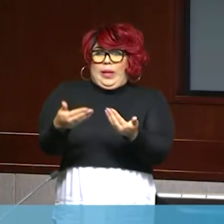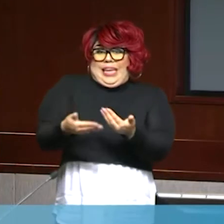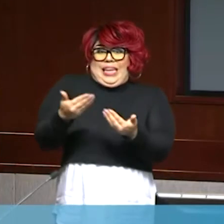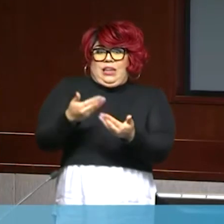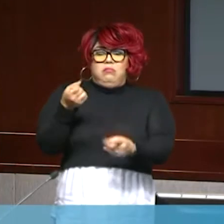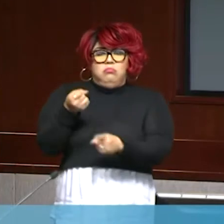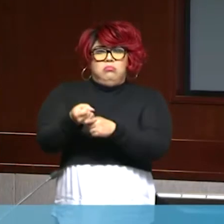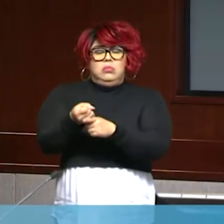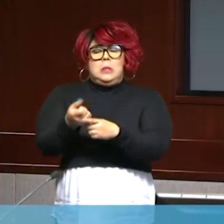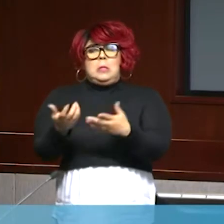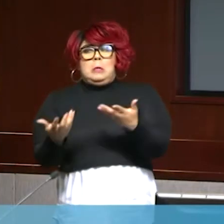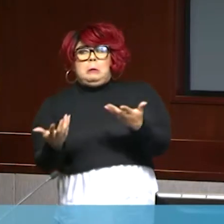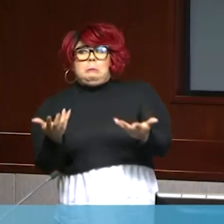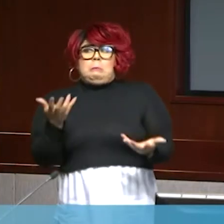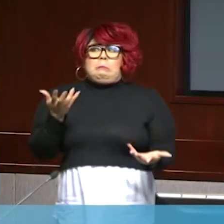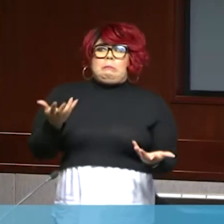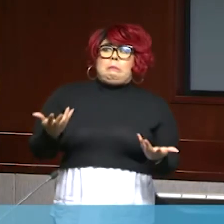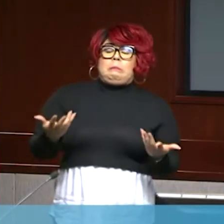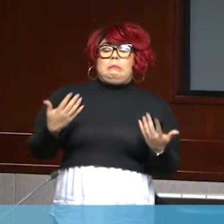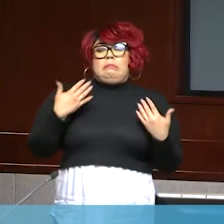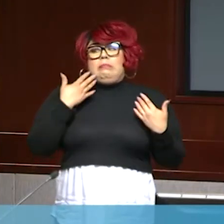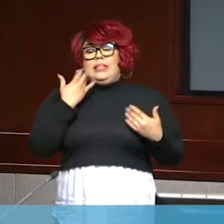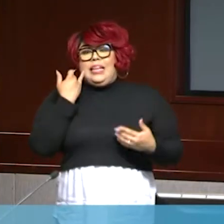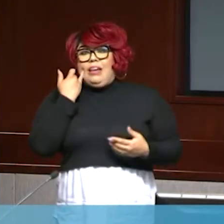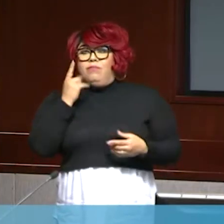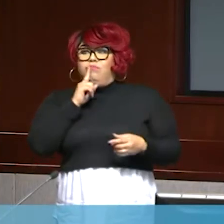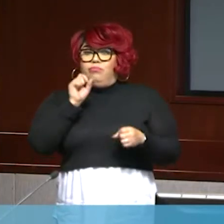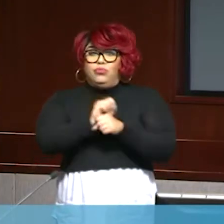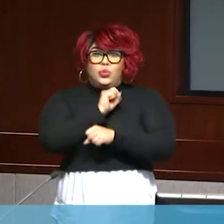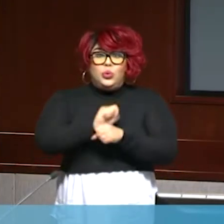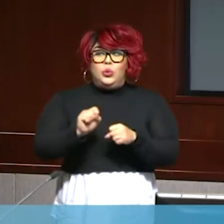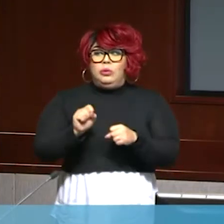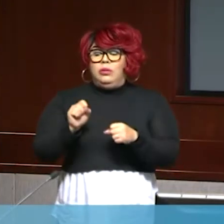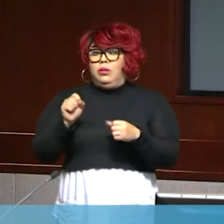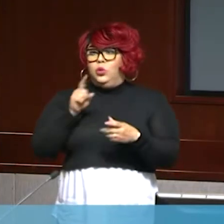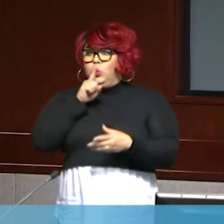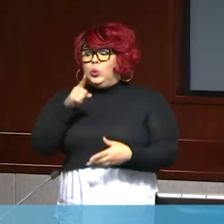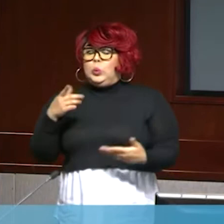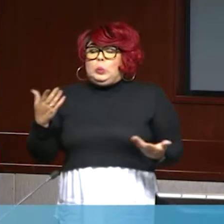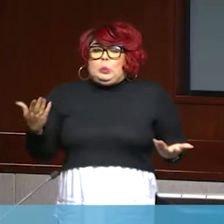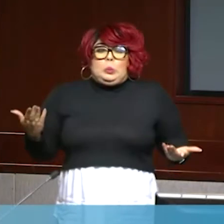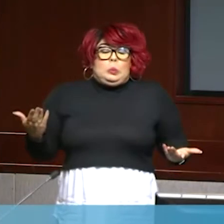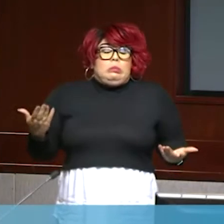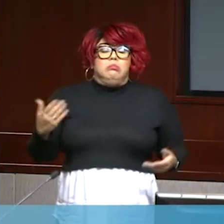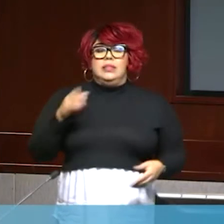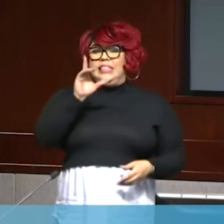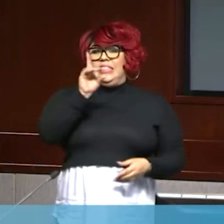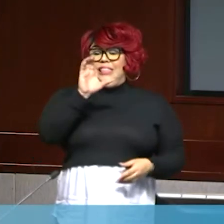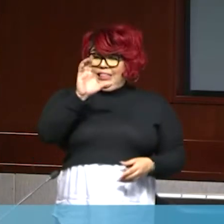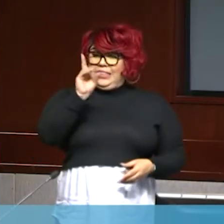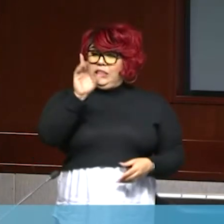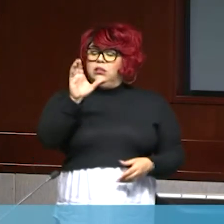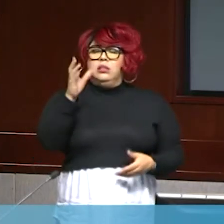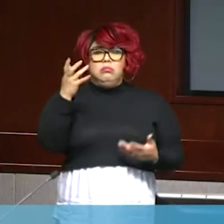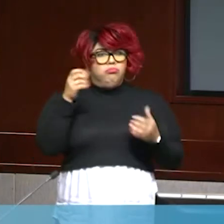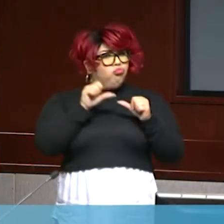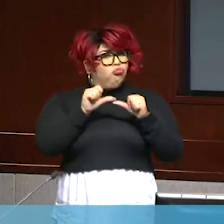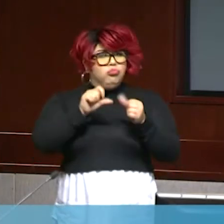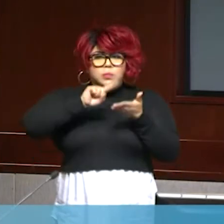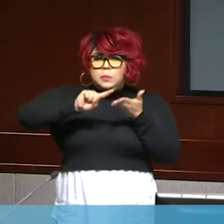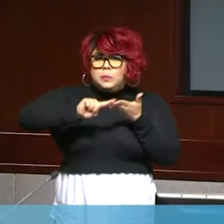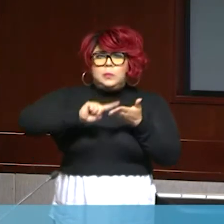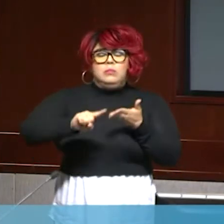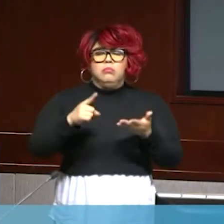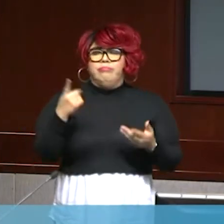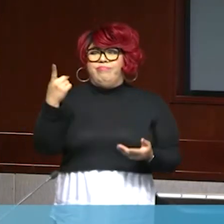or risk factors for those patients. That's something we have heard from CDC they continue to look into. There has been no specific guidance